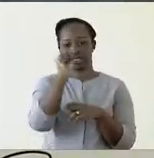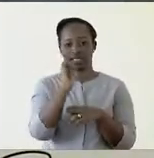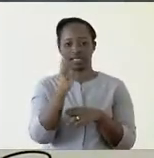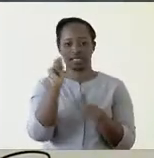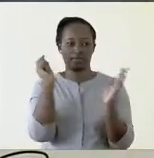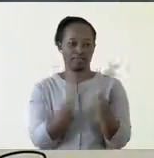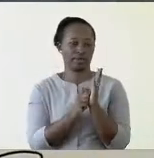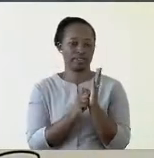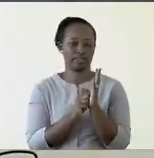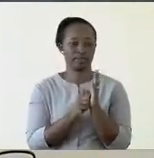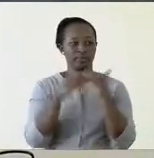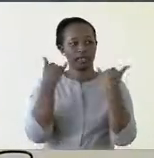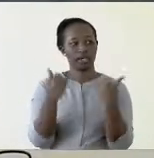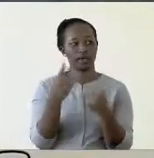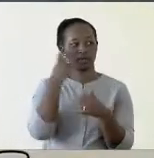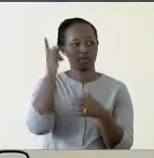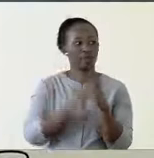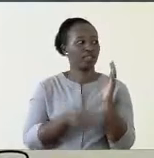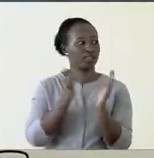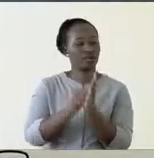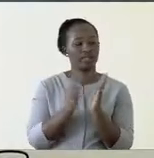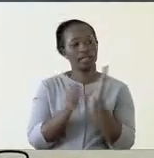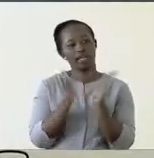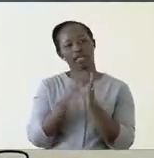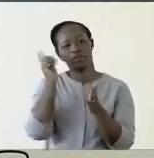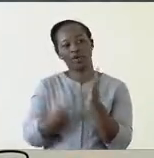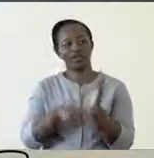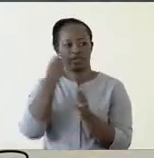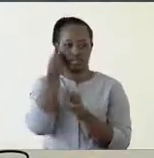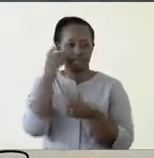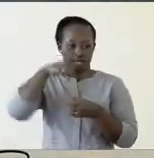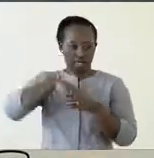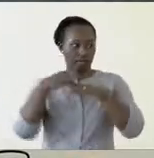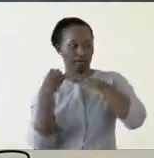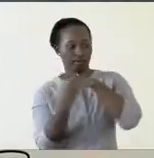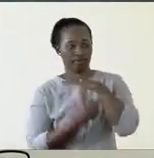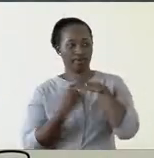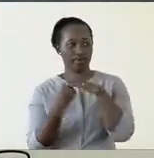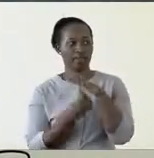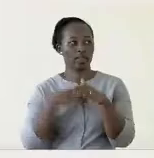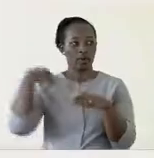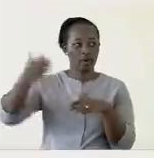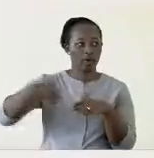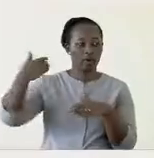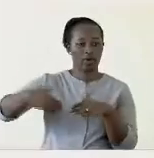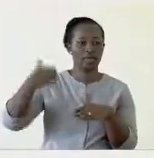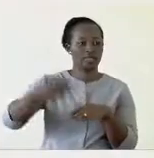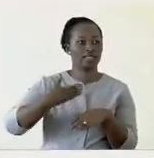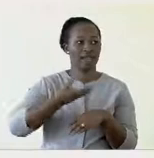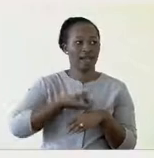understood? Let us read what is written, what we understand. The internal environment always